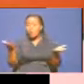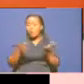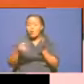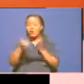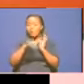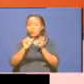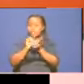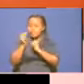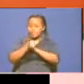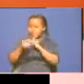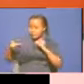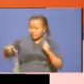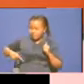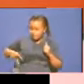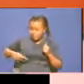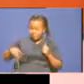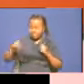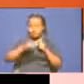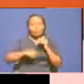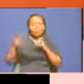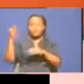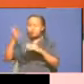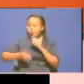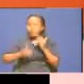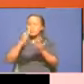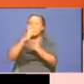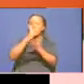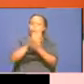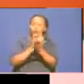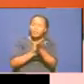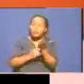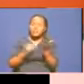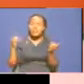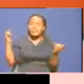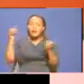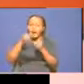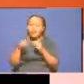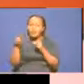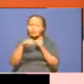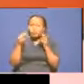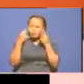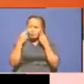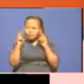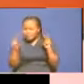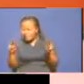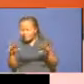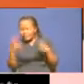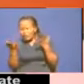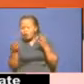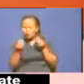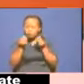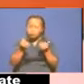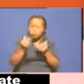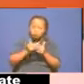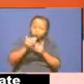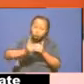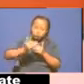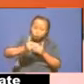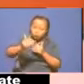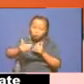transplant programs, mm-hmm, until we saw what was happening and how we were going to deal with it. Mm-hmm. Now, we need to remember